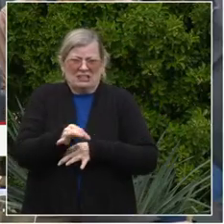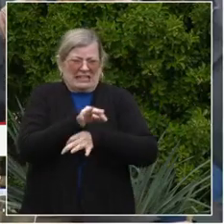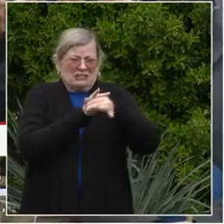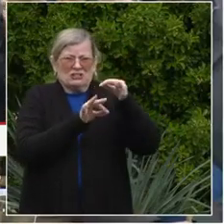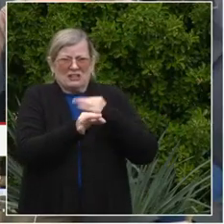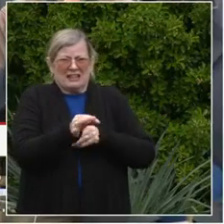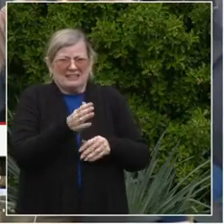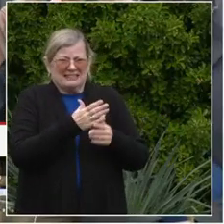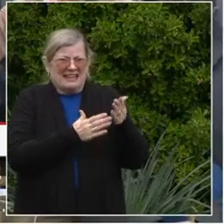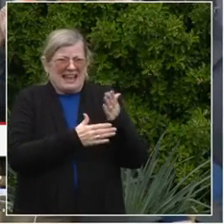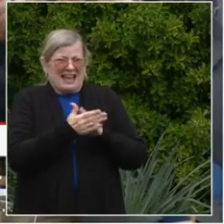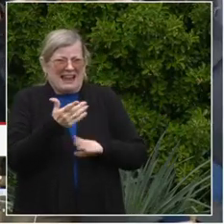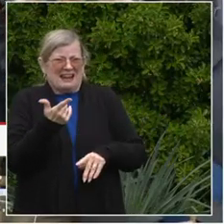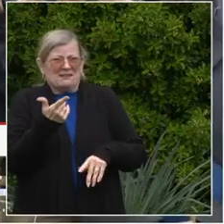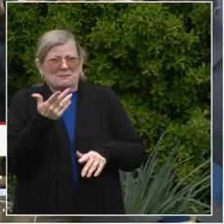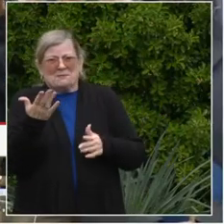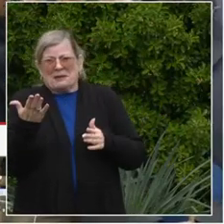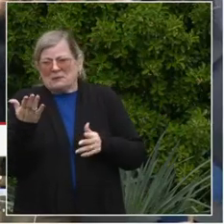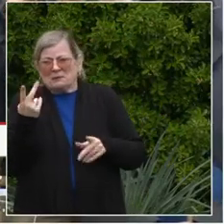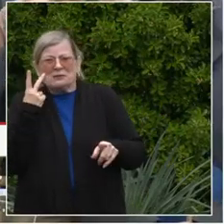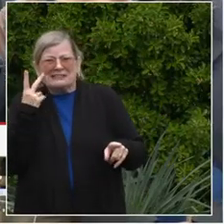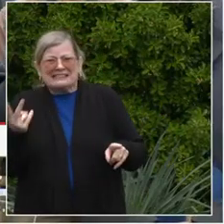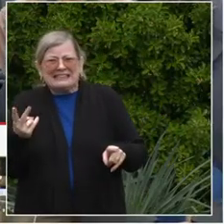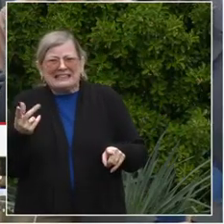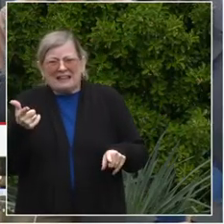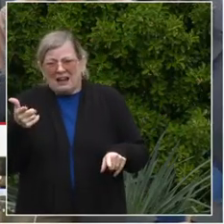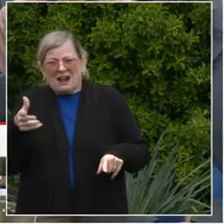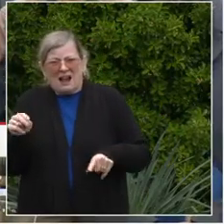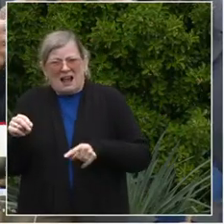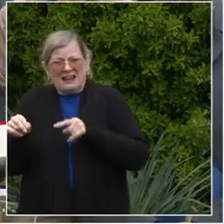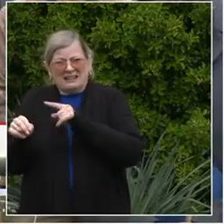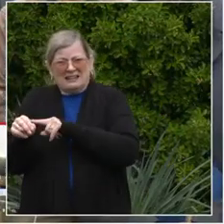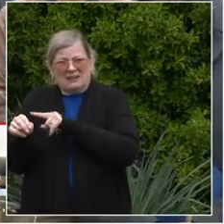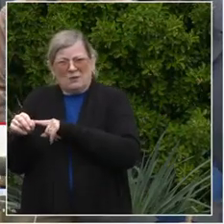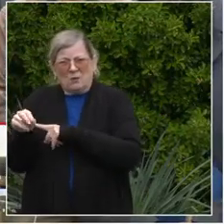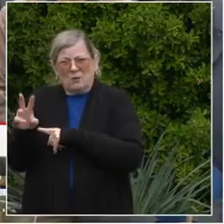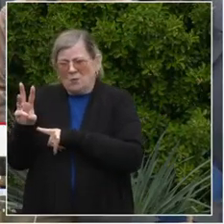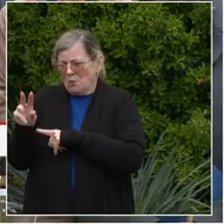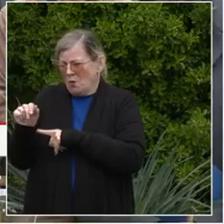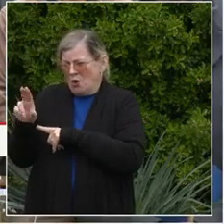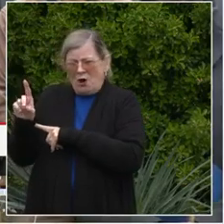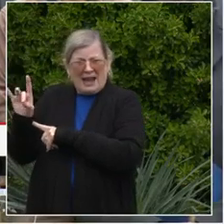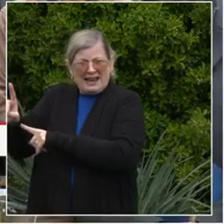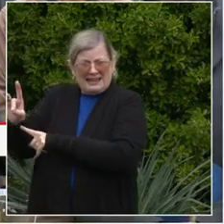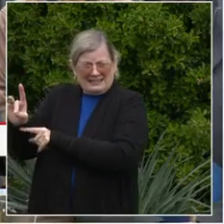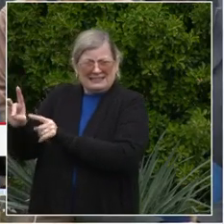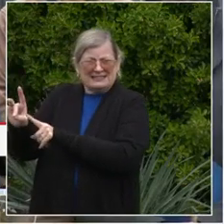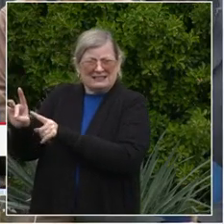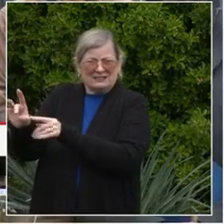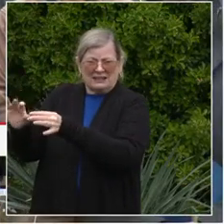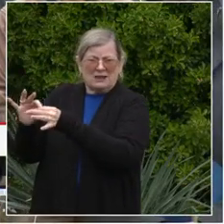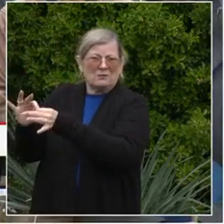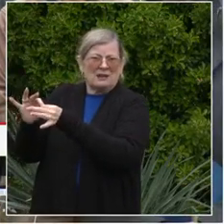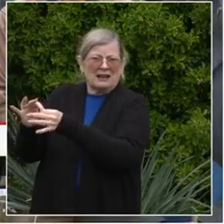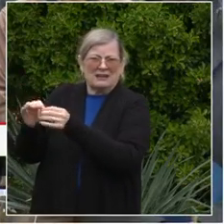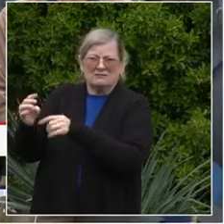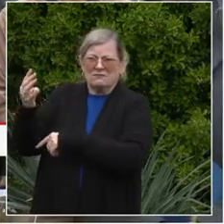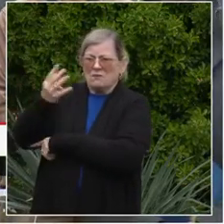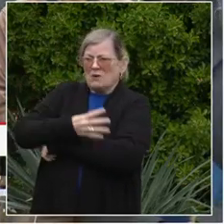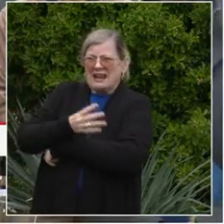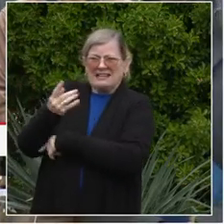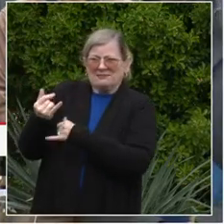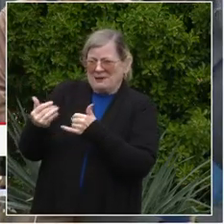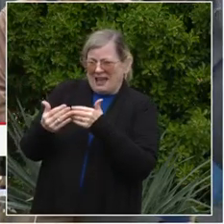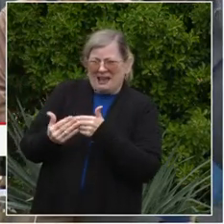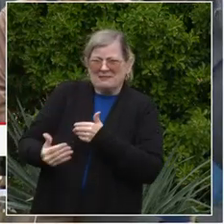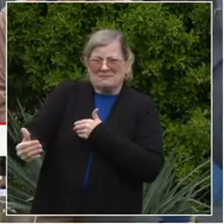see a firearm used in an offense in Ward 8 that 4 days from now, in a different hand, that same